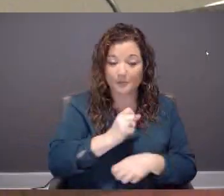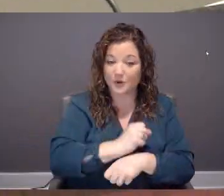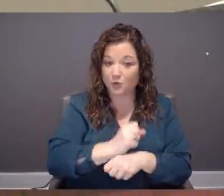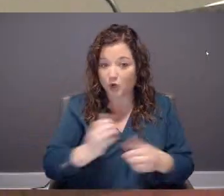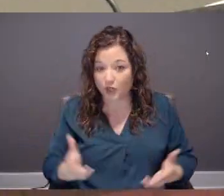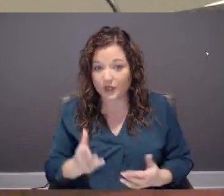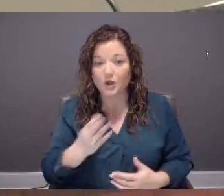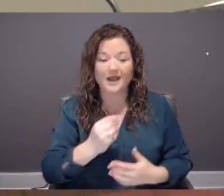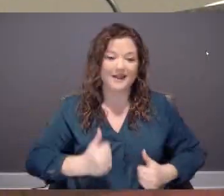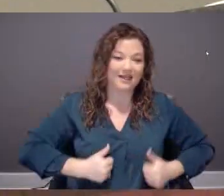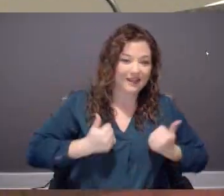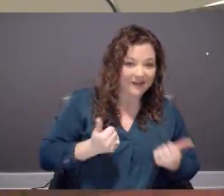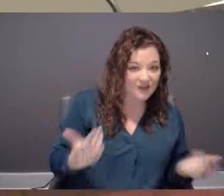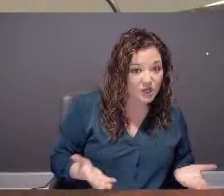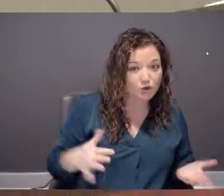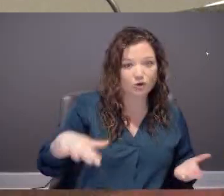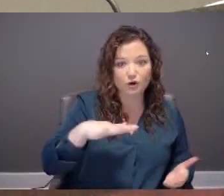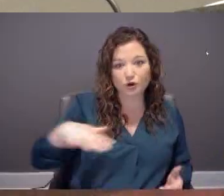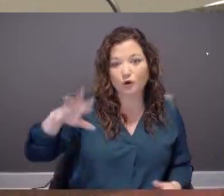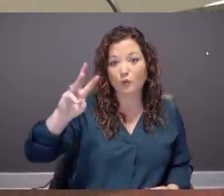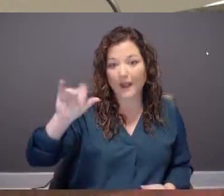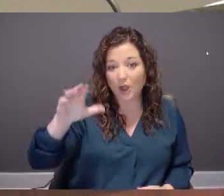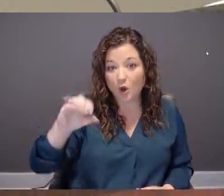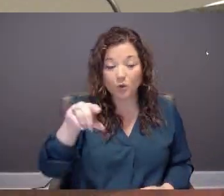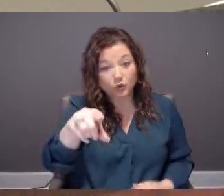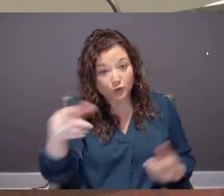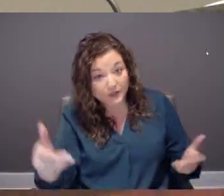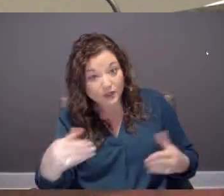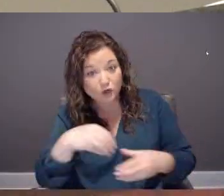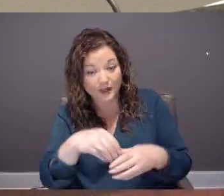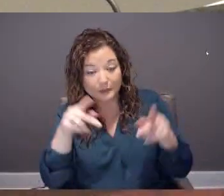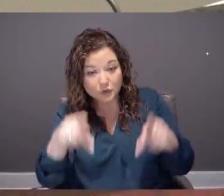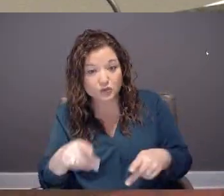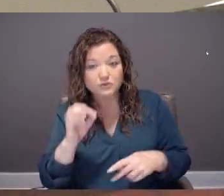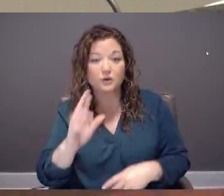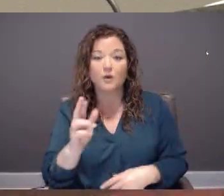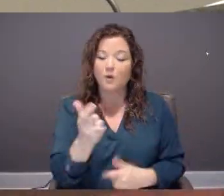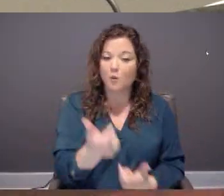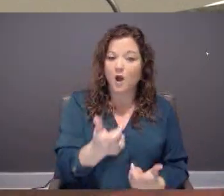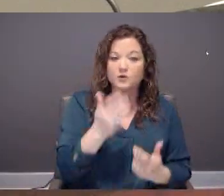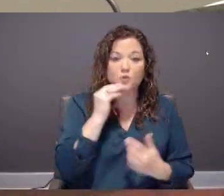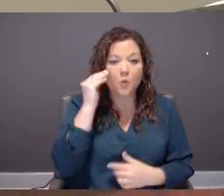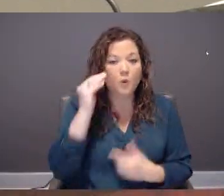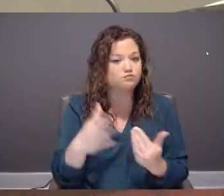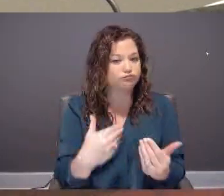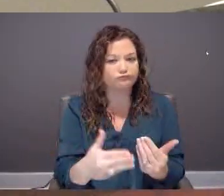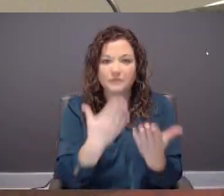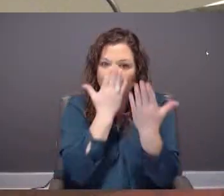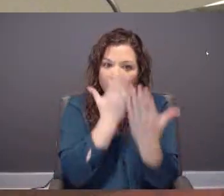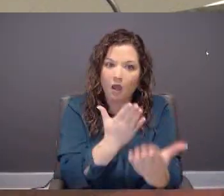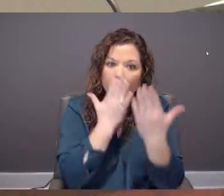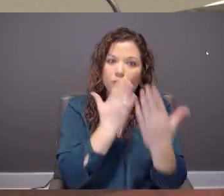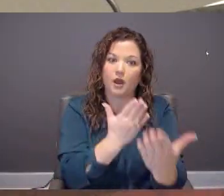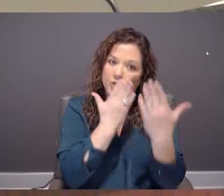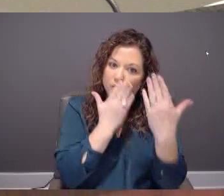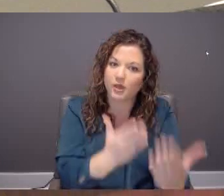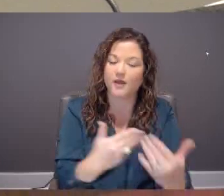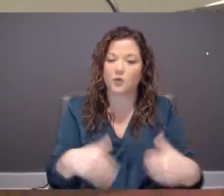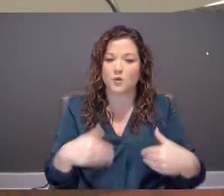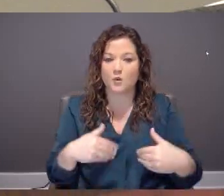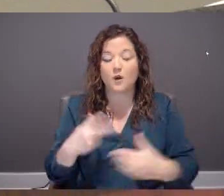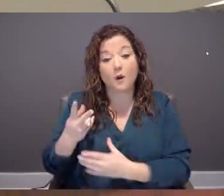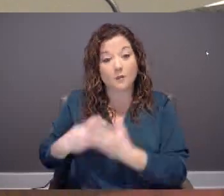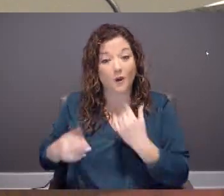Waco. If you're here in the crowd or watching from home, really cannot say thank you enough. Josh touched on this, but both my mom and my dad